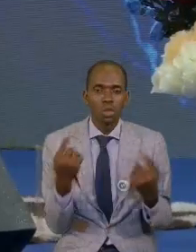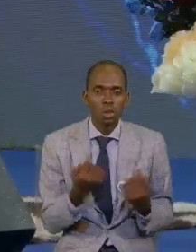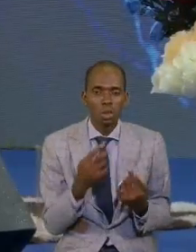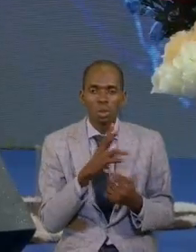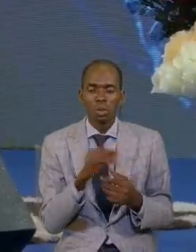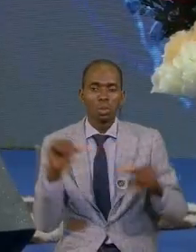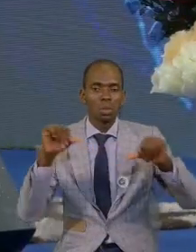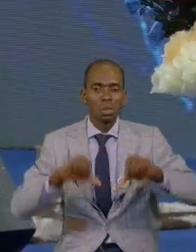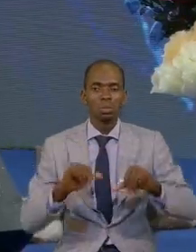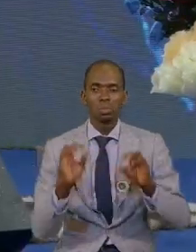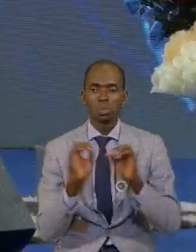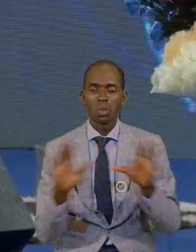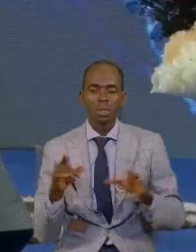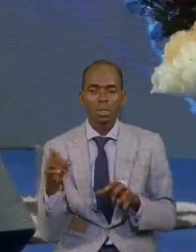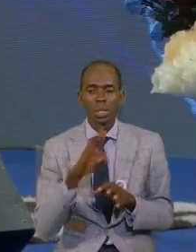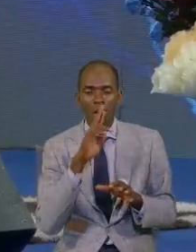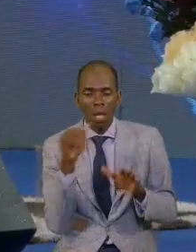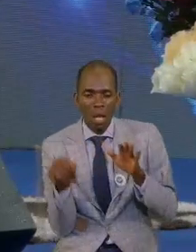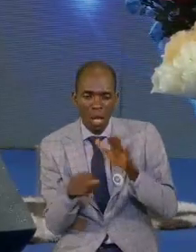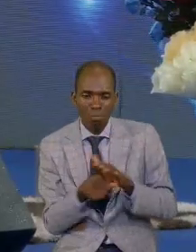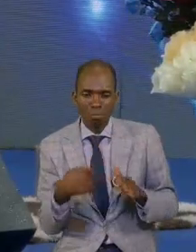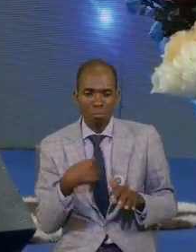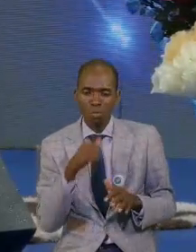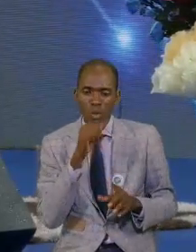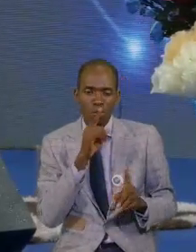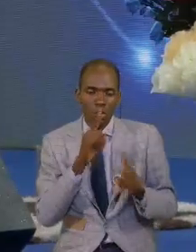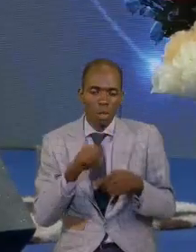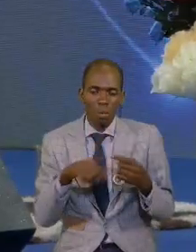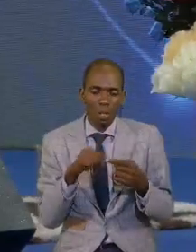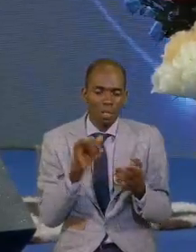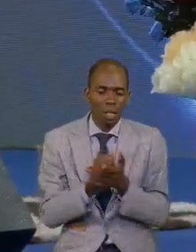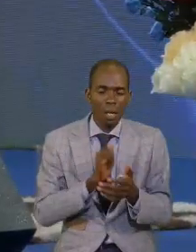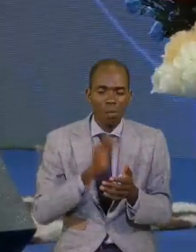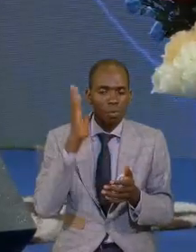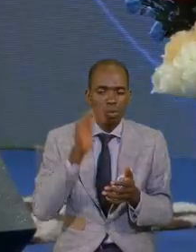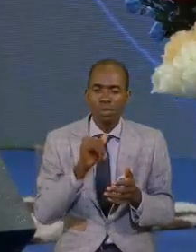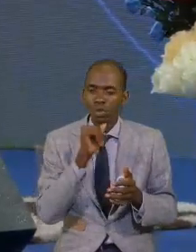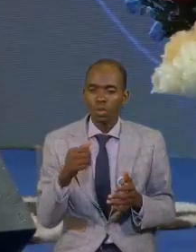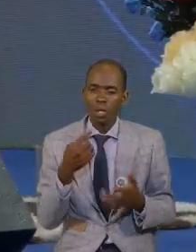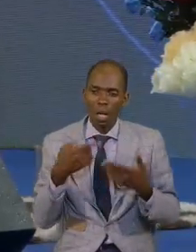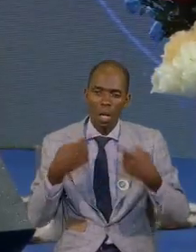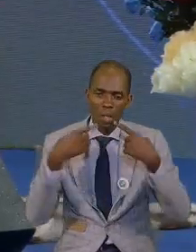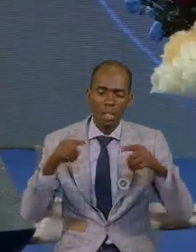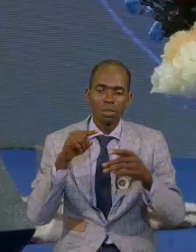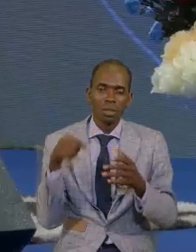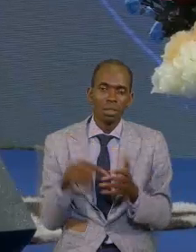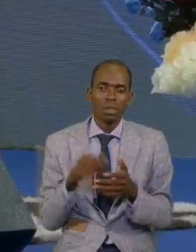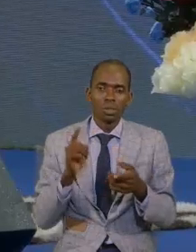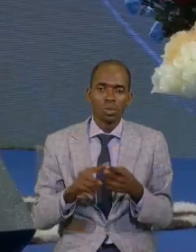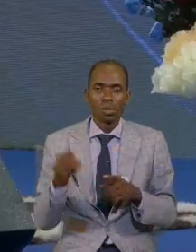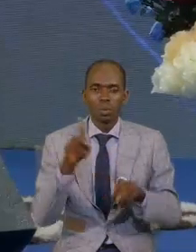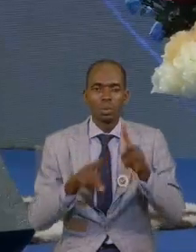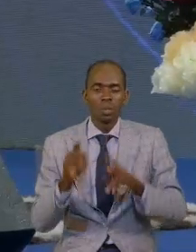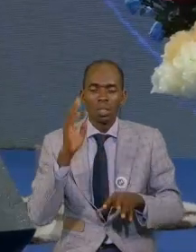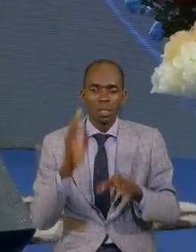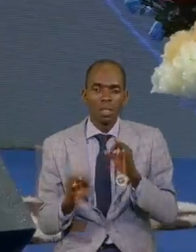they were hiding. No, I will not talk about that. I'll not make restitution. I'll not make my life right. If I make my life right, I will